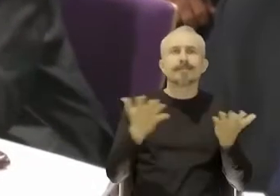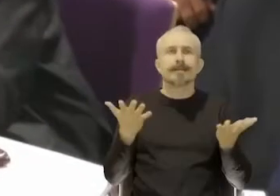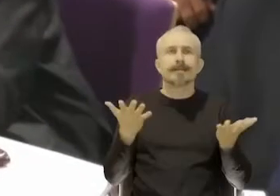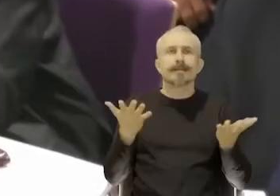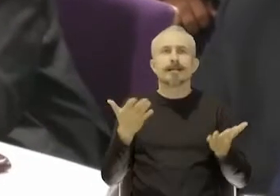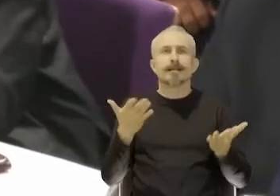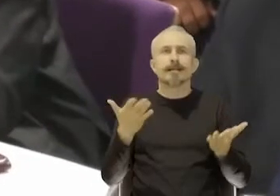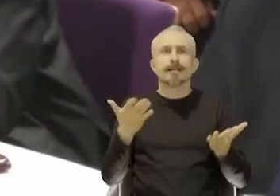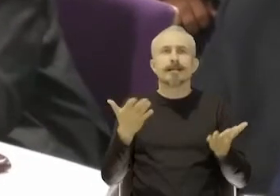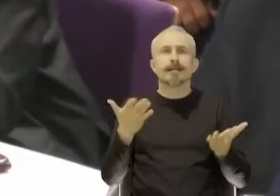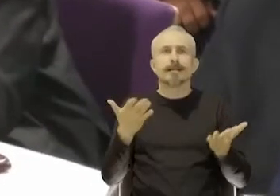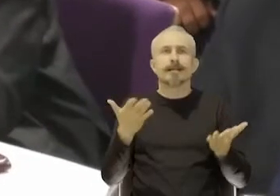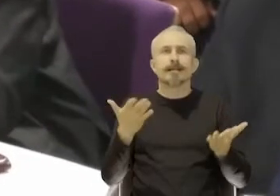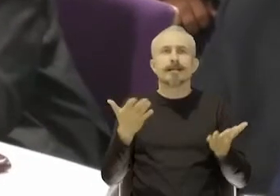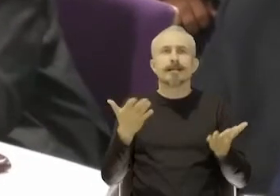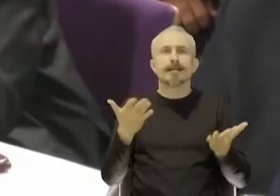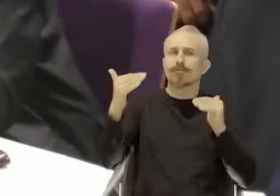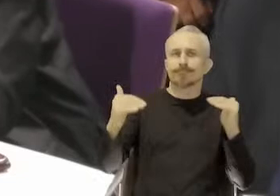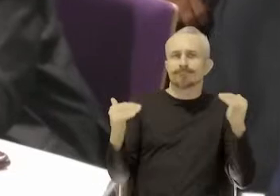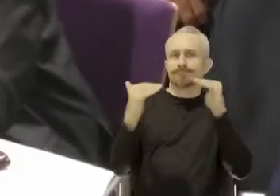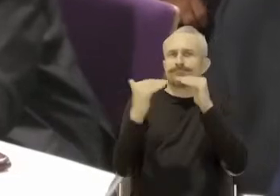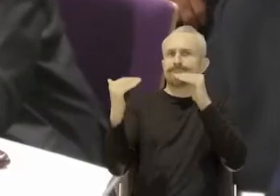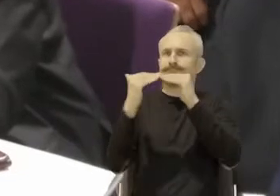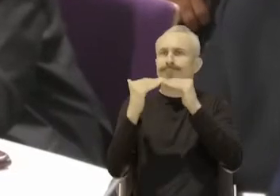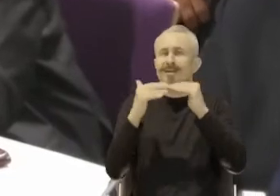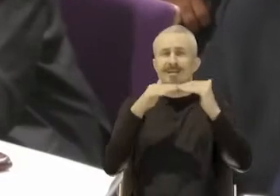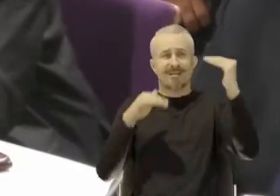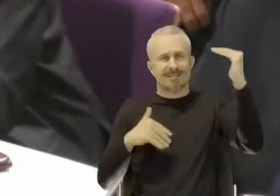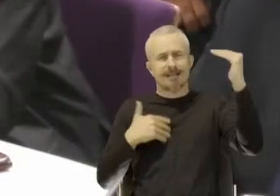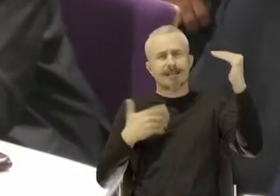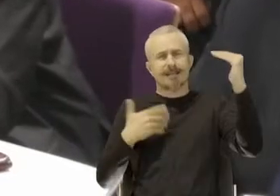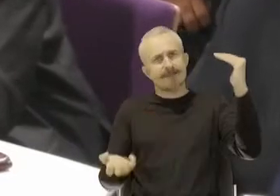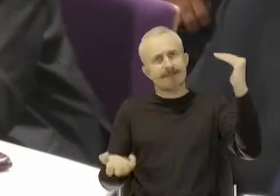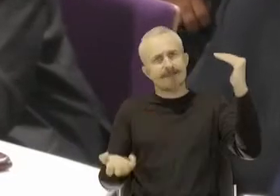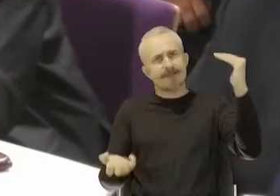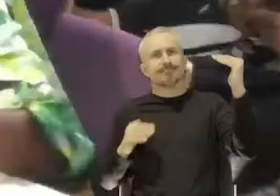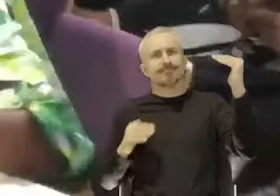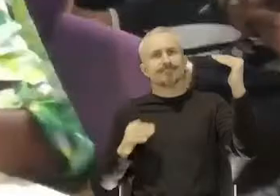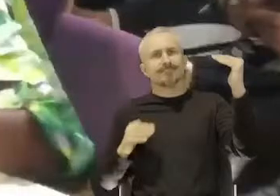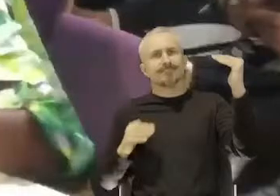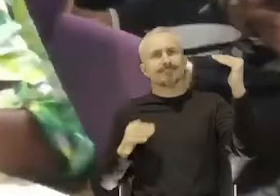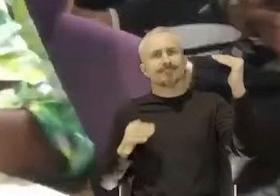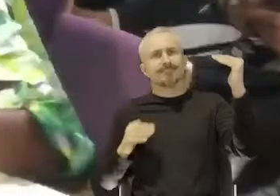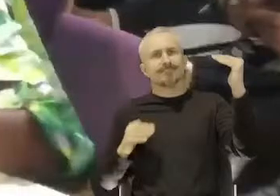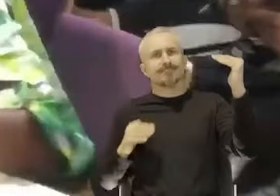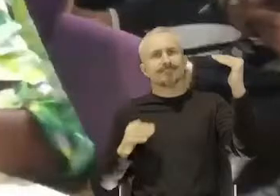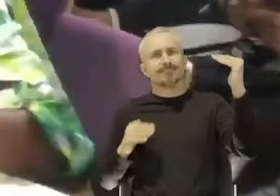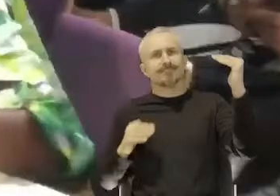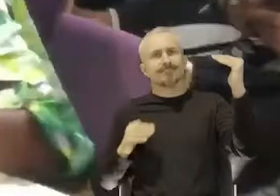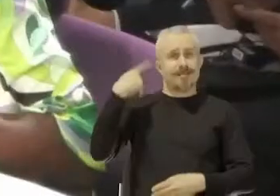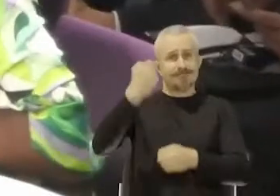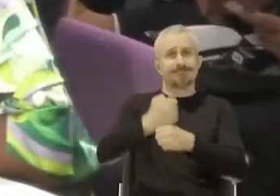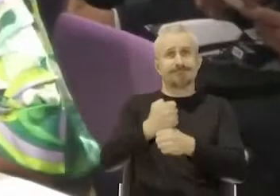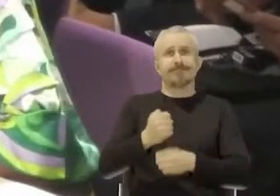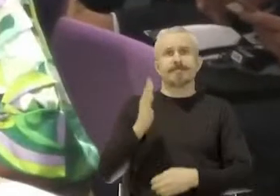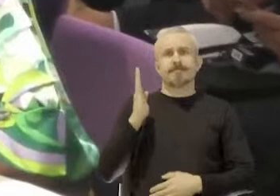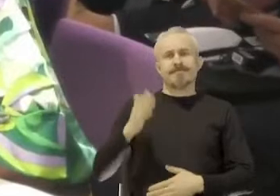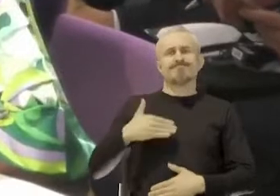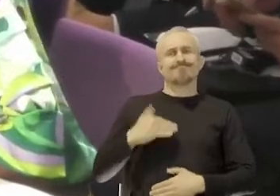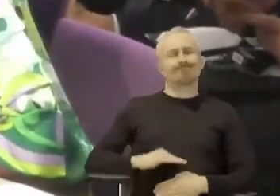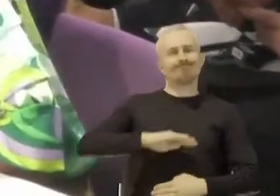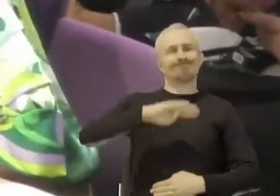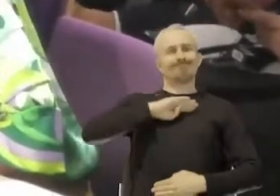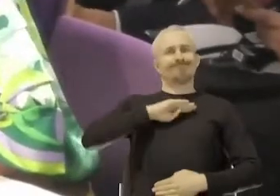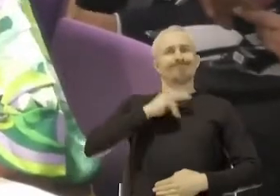have been able to achieve in the next 2 years. I thank you. Thank you very much. A round of applause for the Honourable Minister from